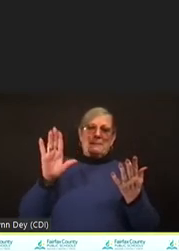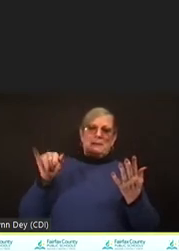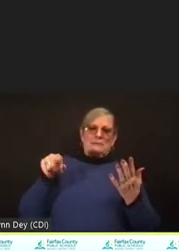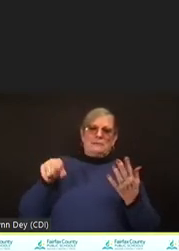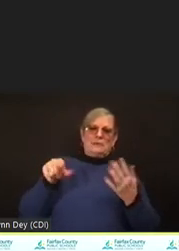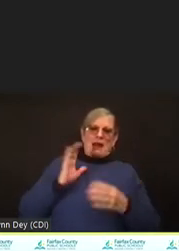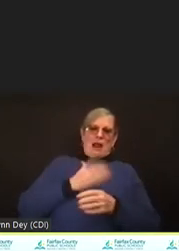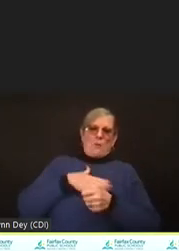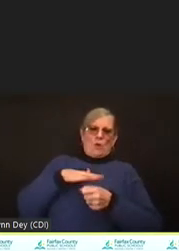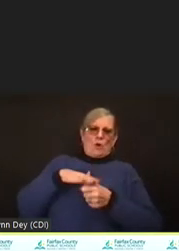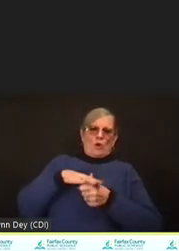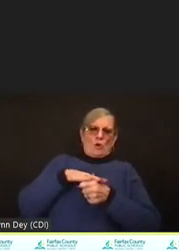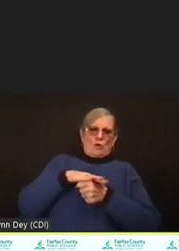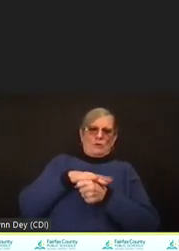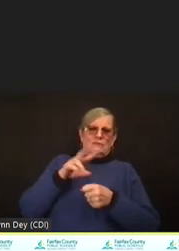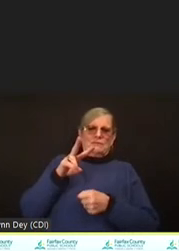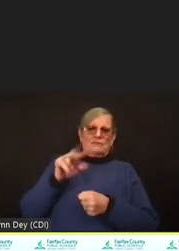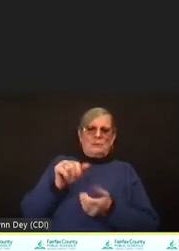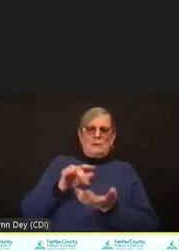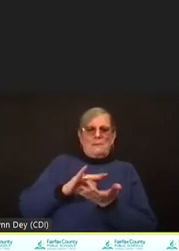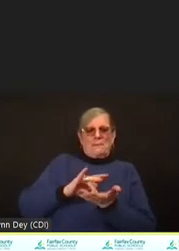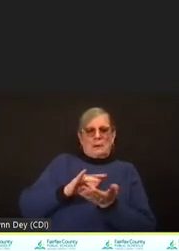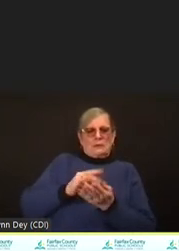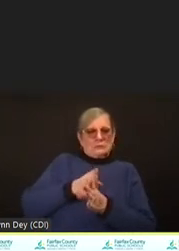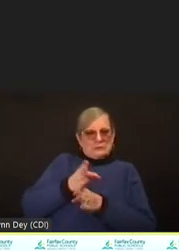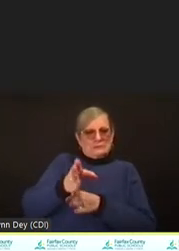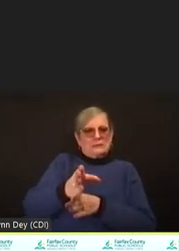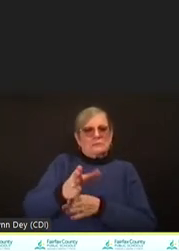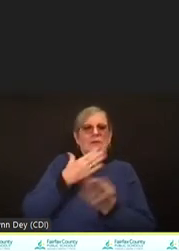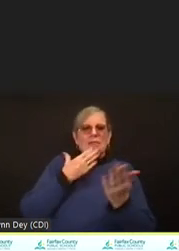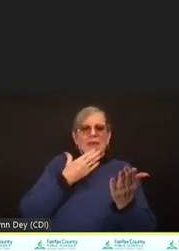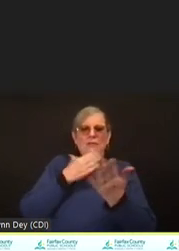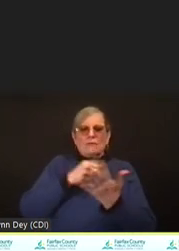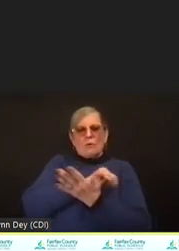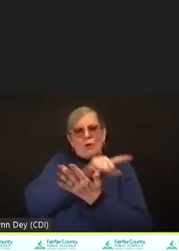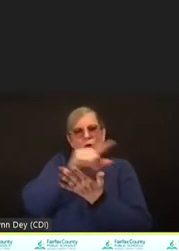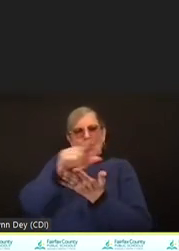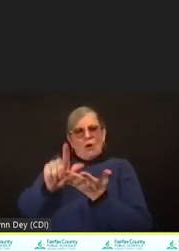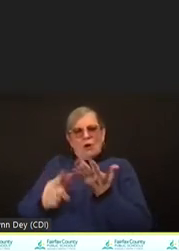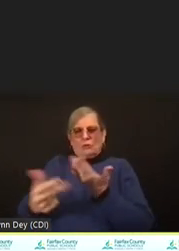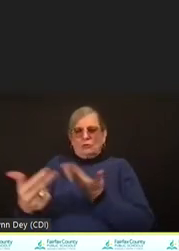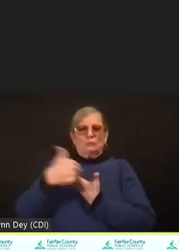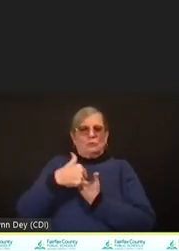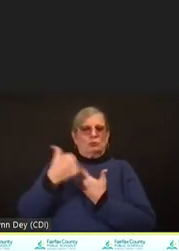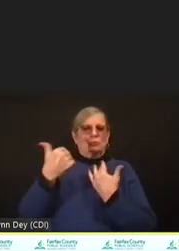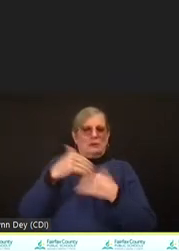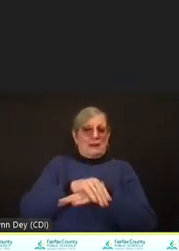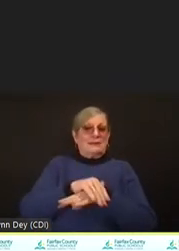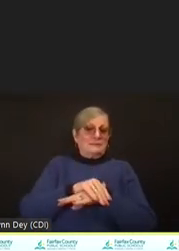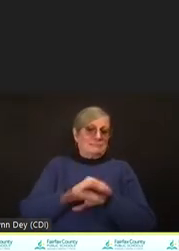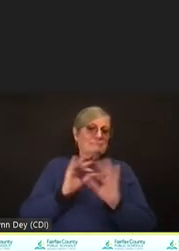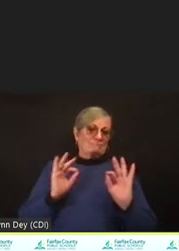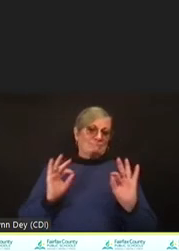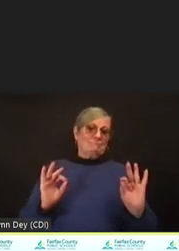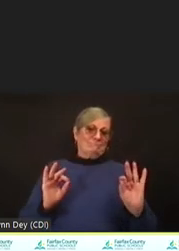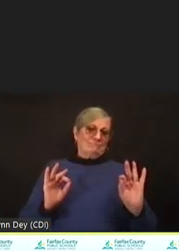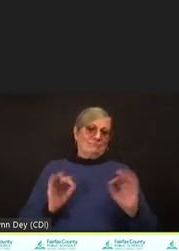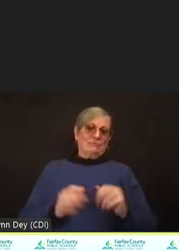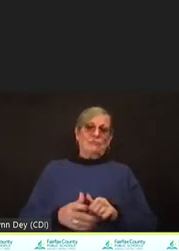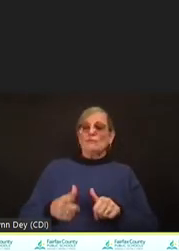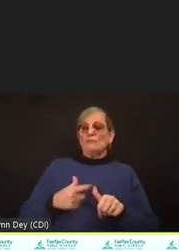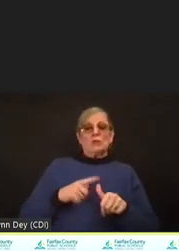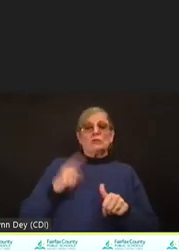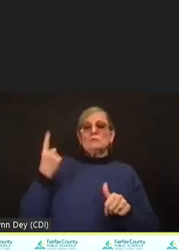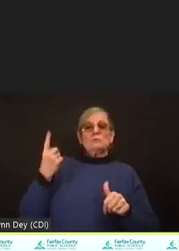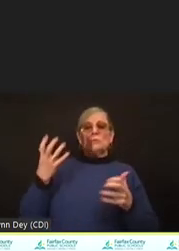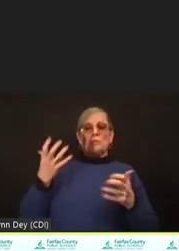to have all of these folks with us this evening. I want to begin to you, I know you've heard from